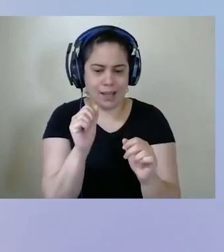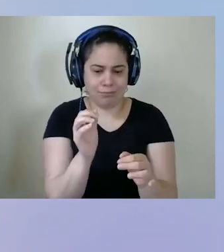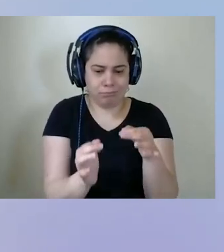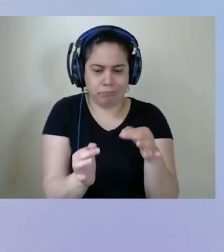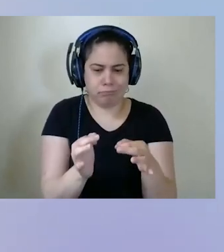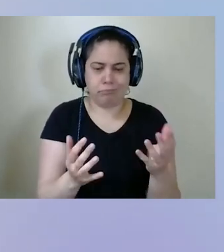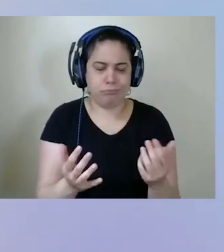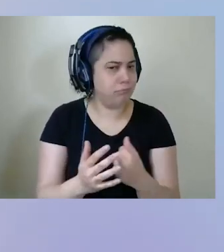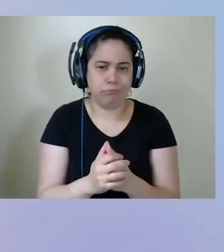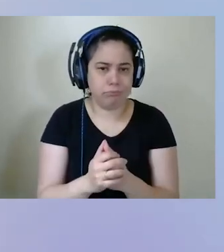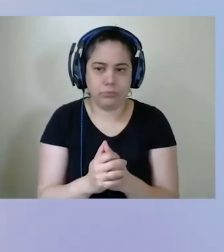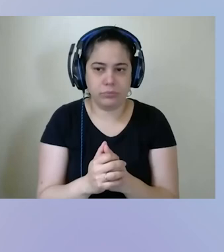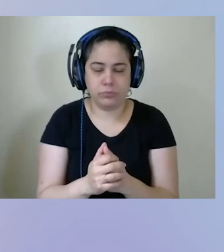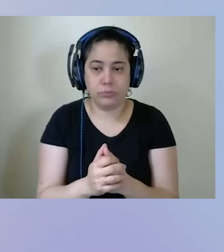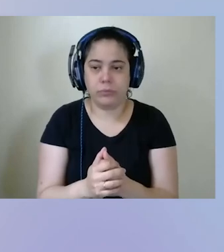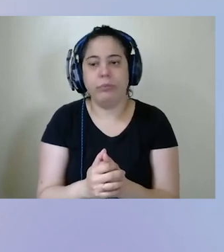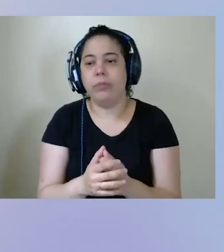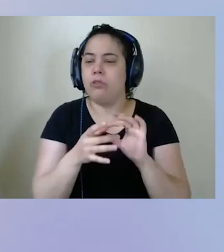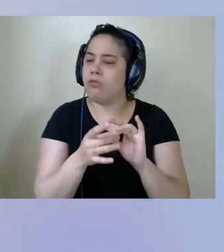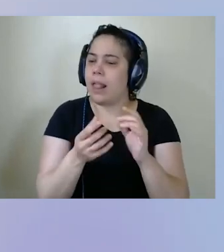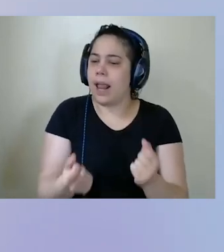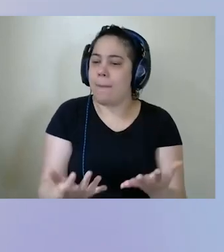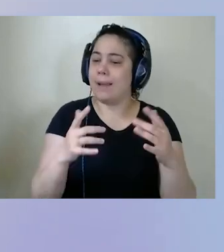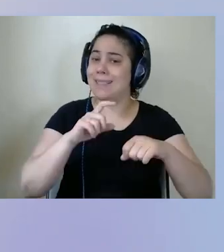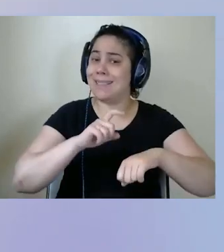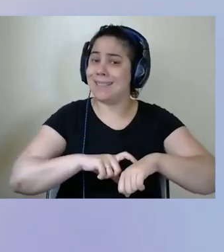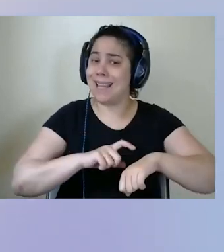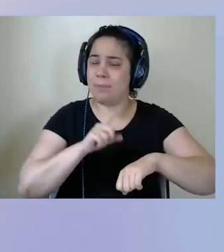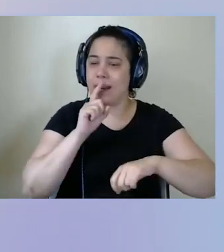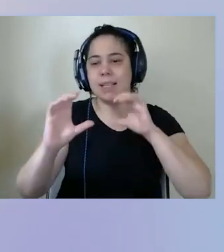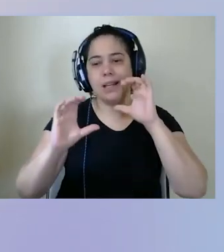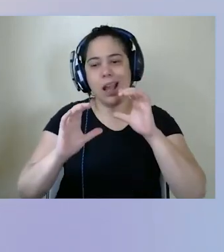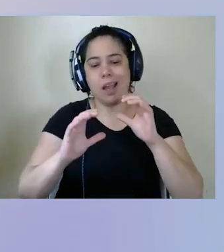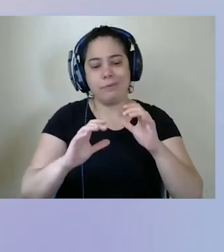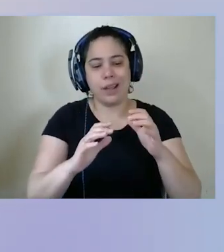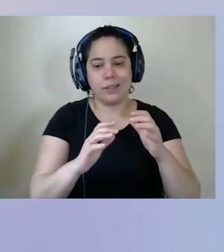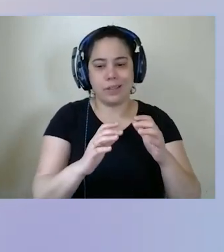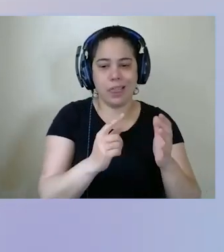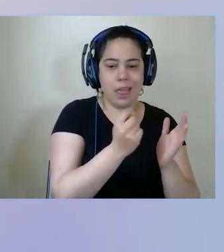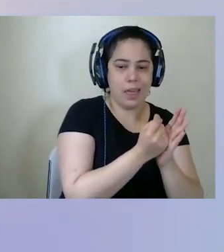And in terms of length of time, that's really a conversation that goes on between the therapist